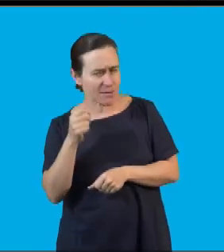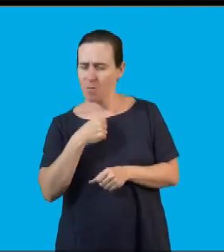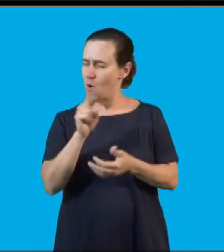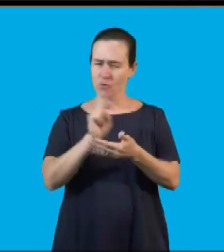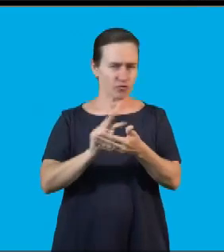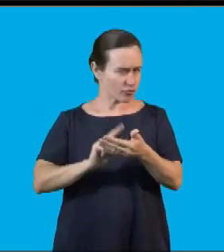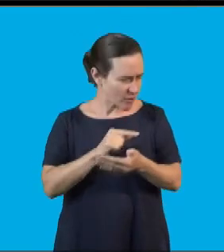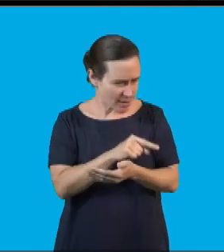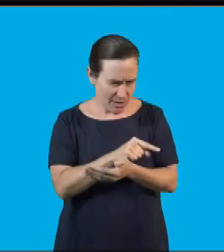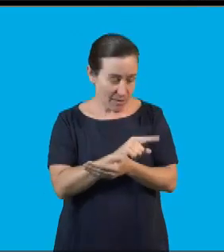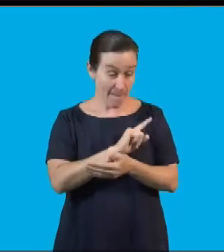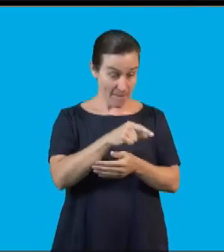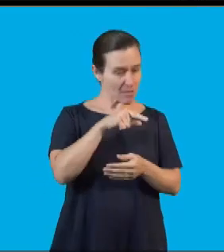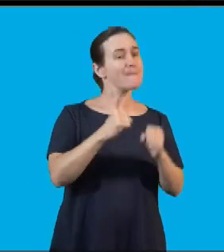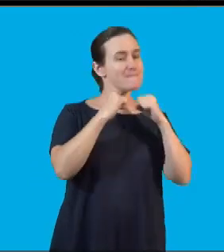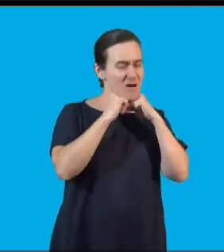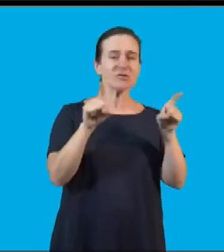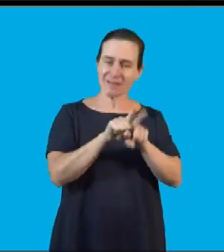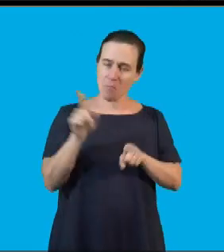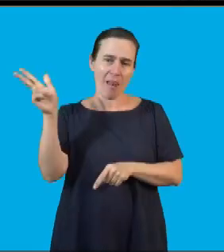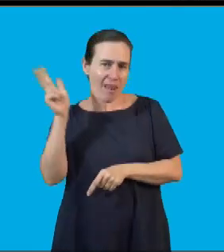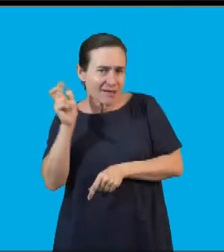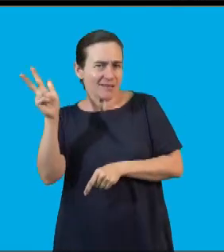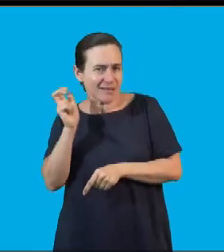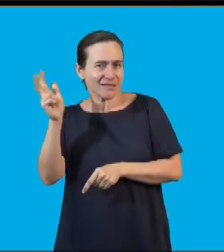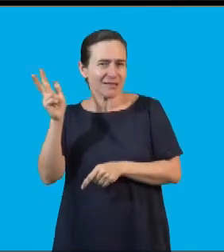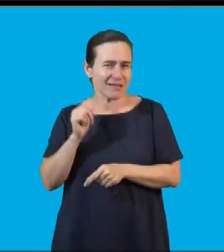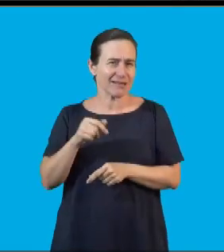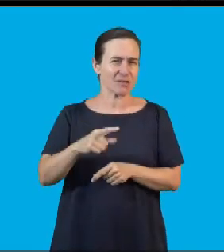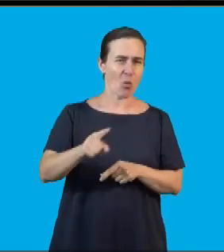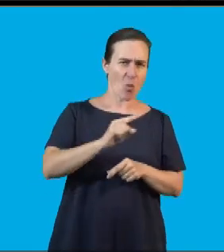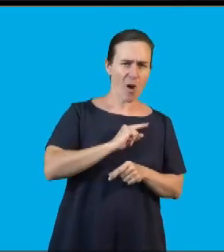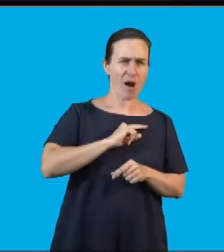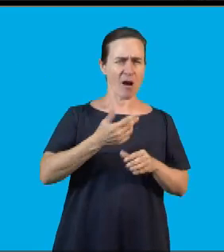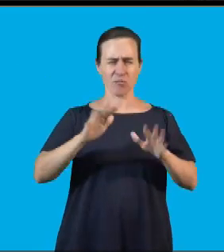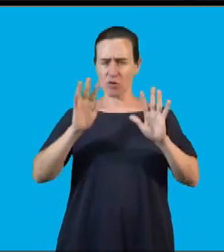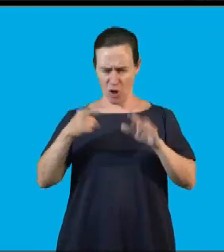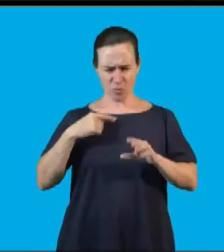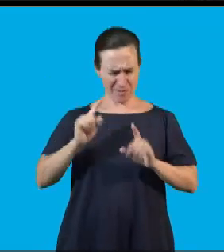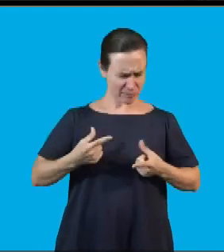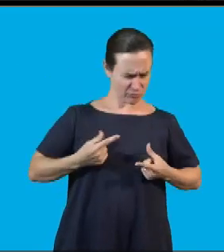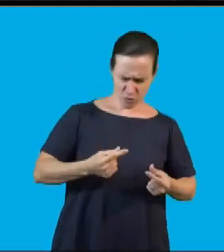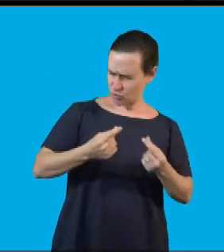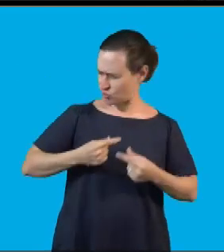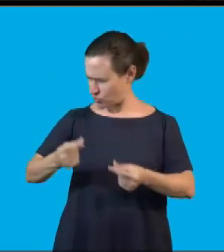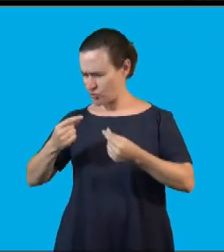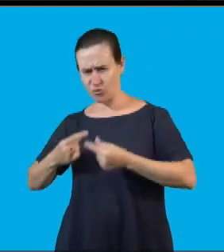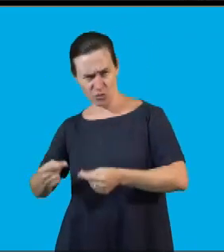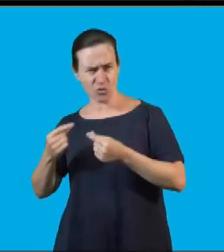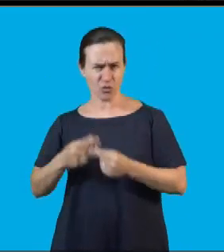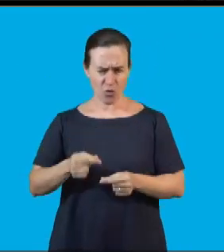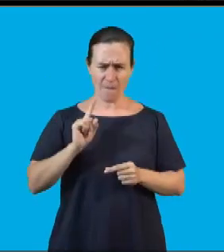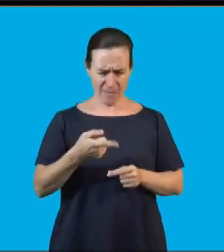I listen, I don't read, but their parents do so too. All the overloaded, frantically